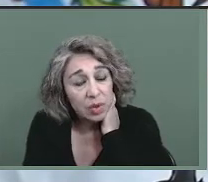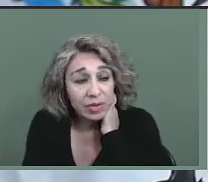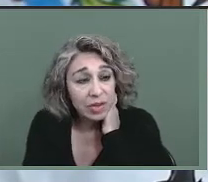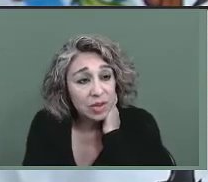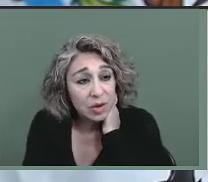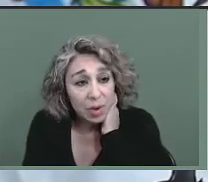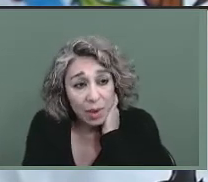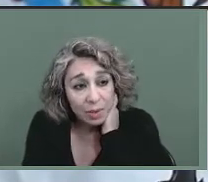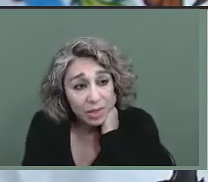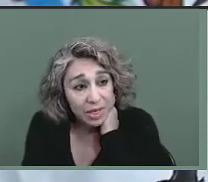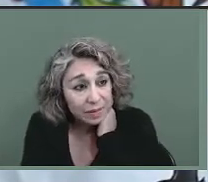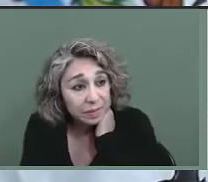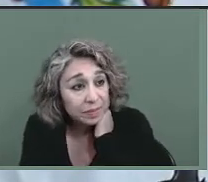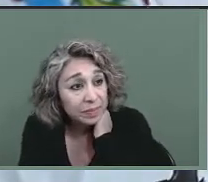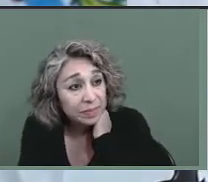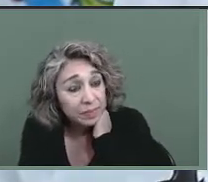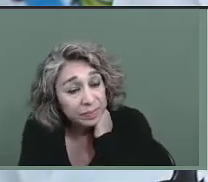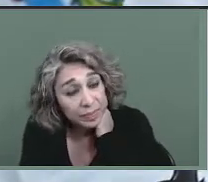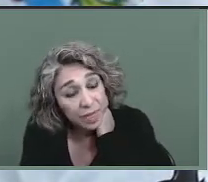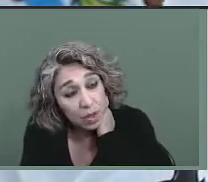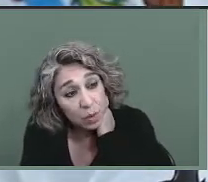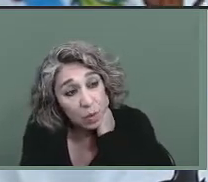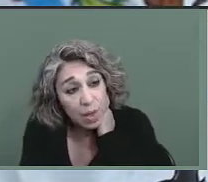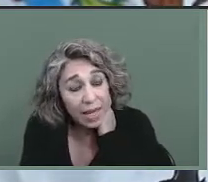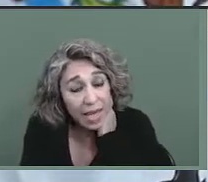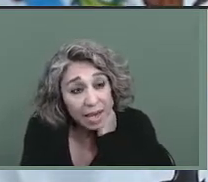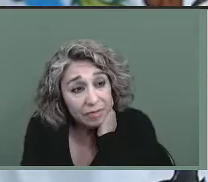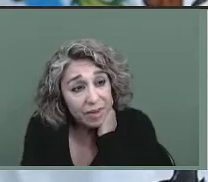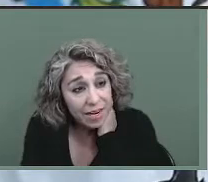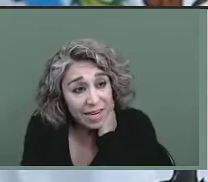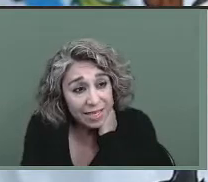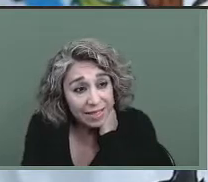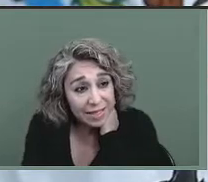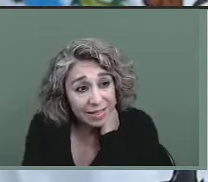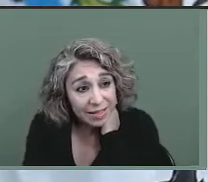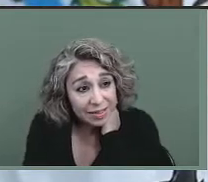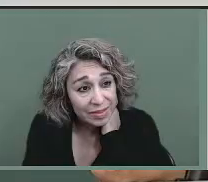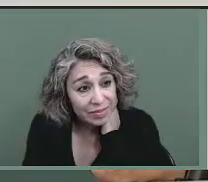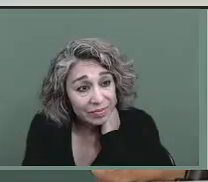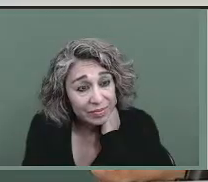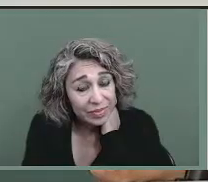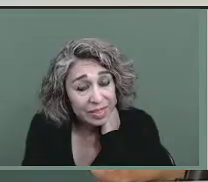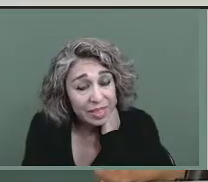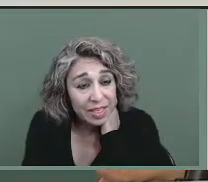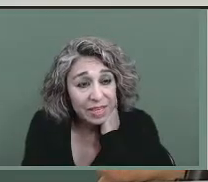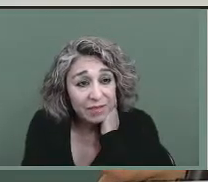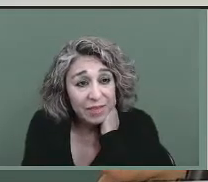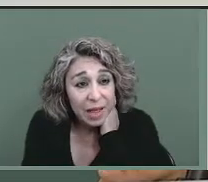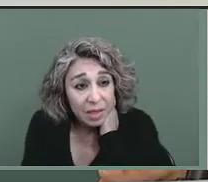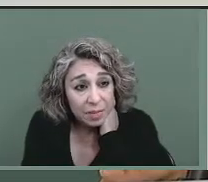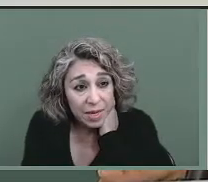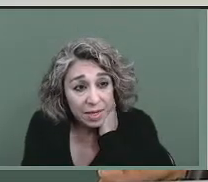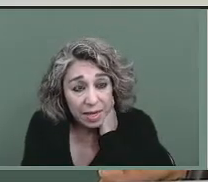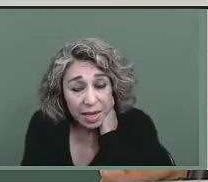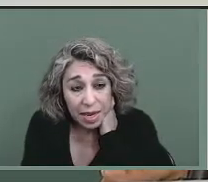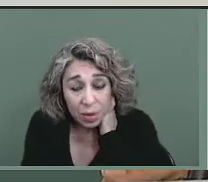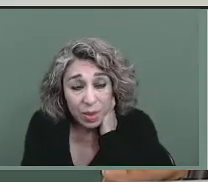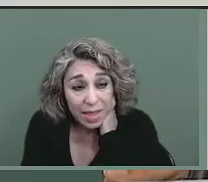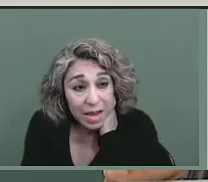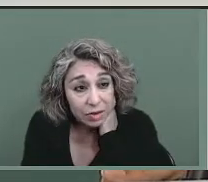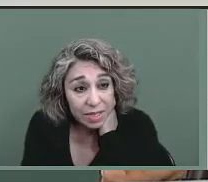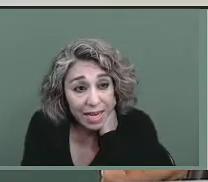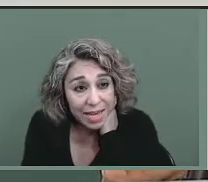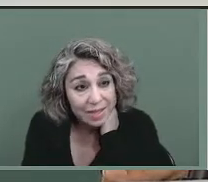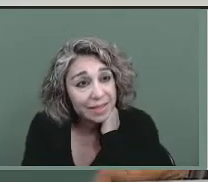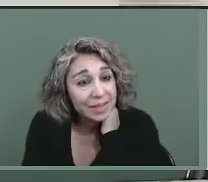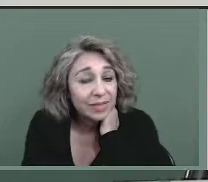So if there's no corruption, we can finance the development